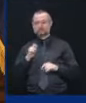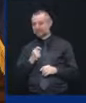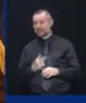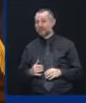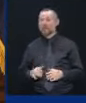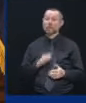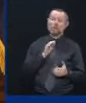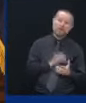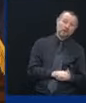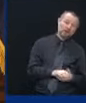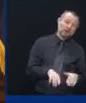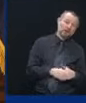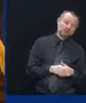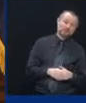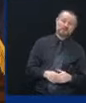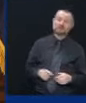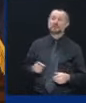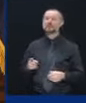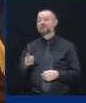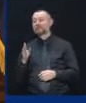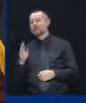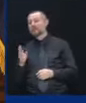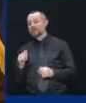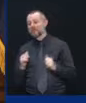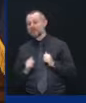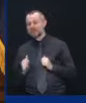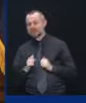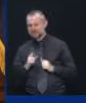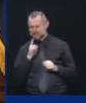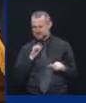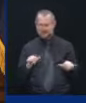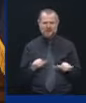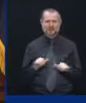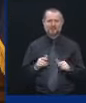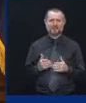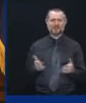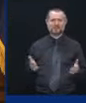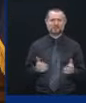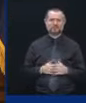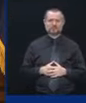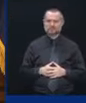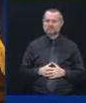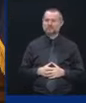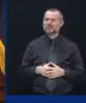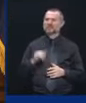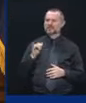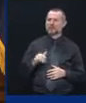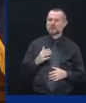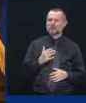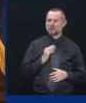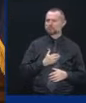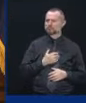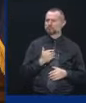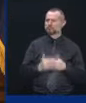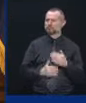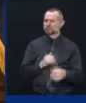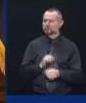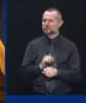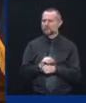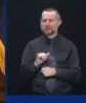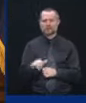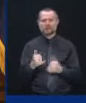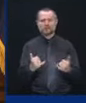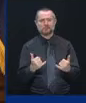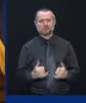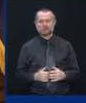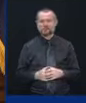in a seat in a theater, what's the difference? So that's what we're working through now. And